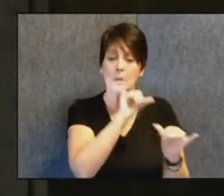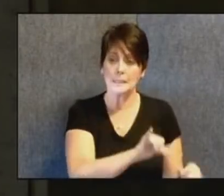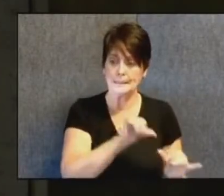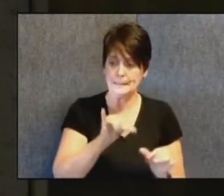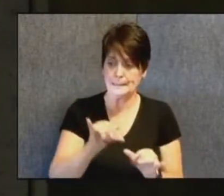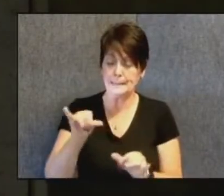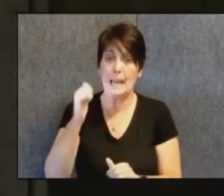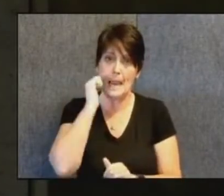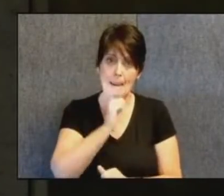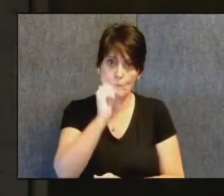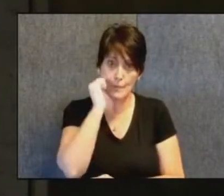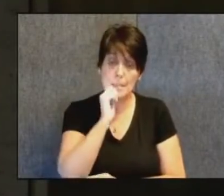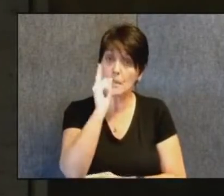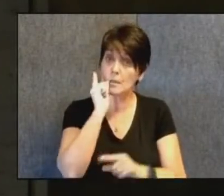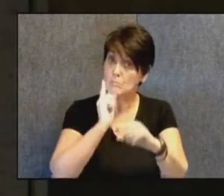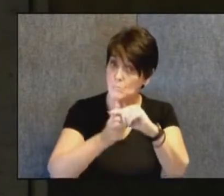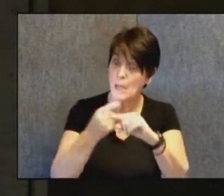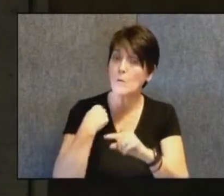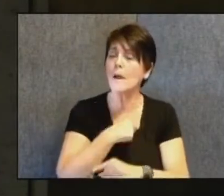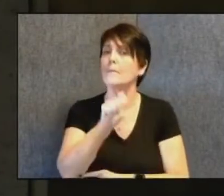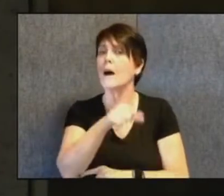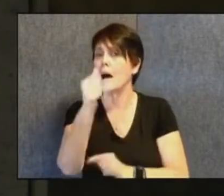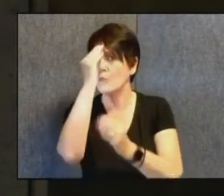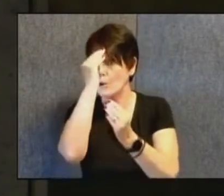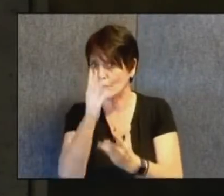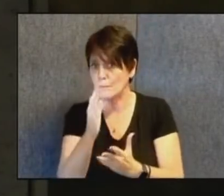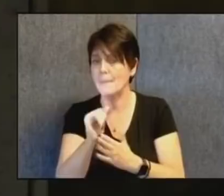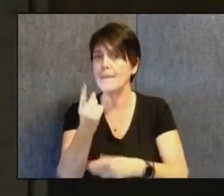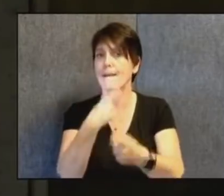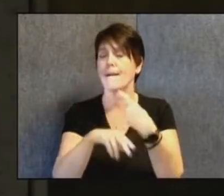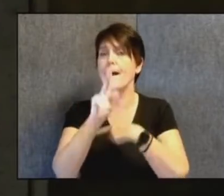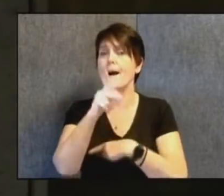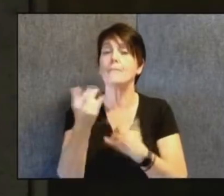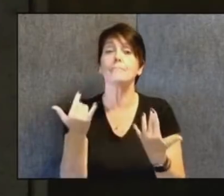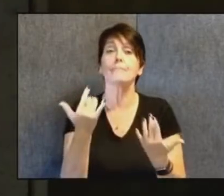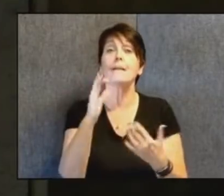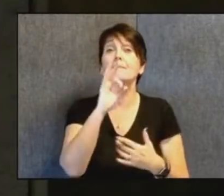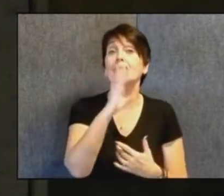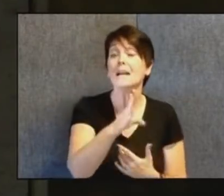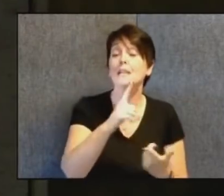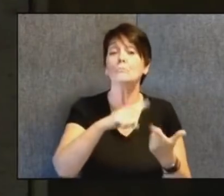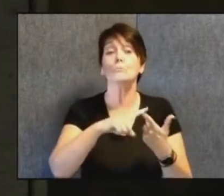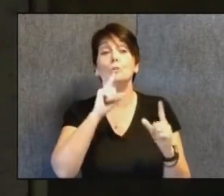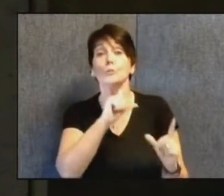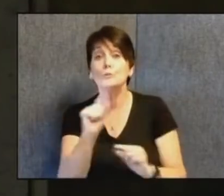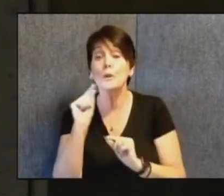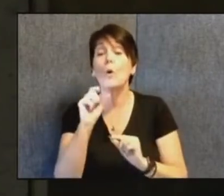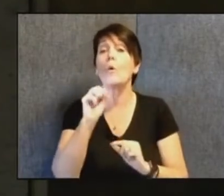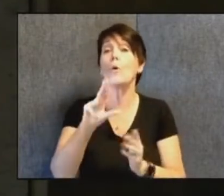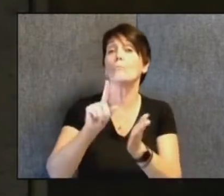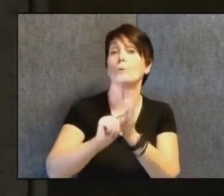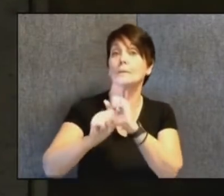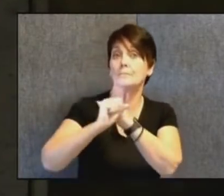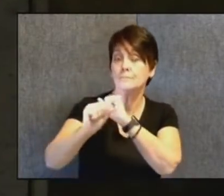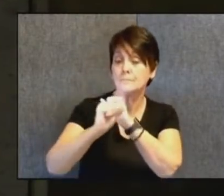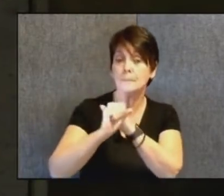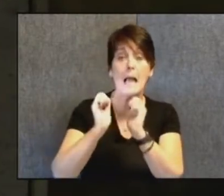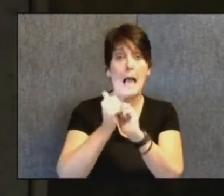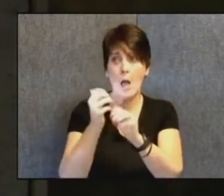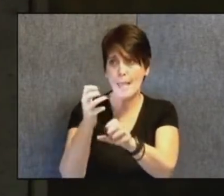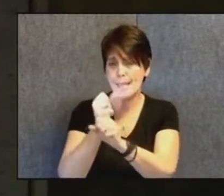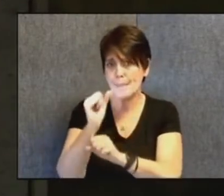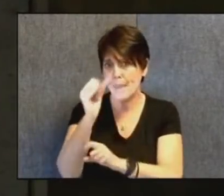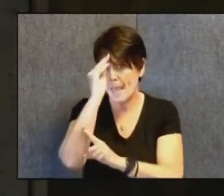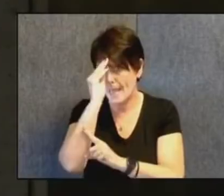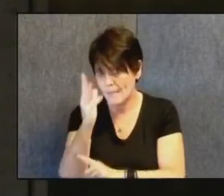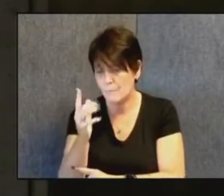single day. Additionally, we have other information that comes out via social media or press releases. There are several ways to get the information. We're